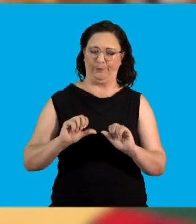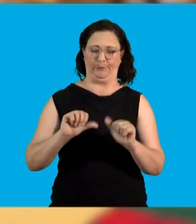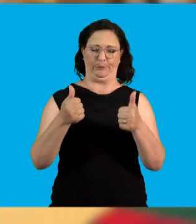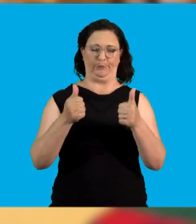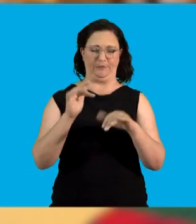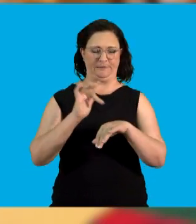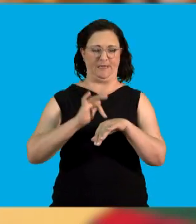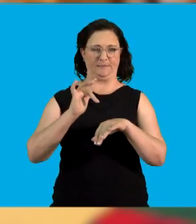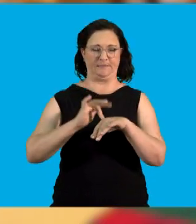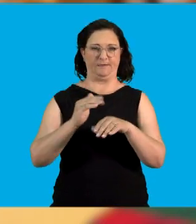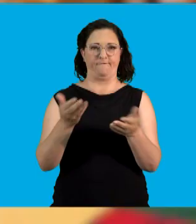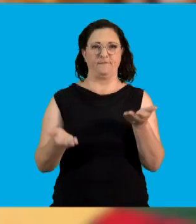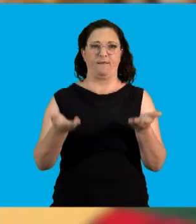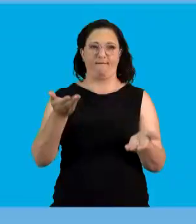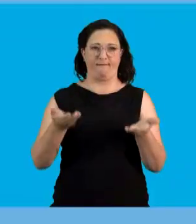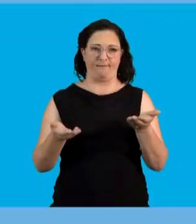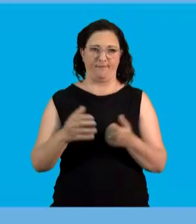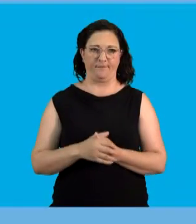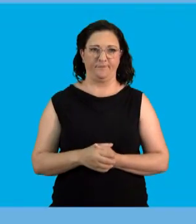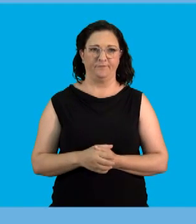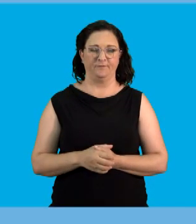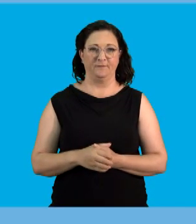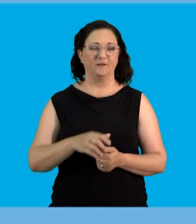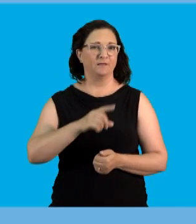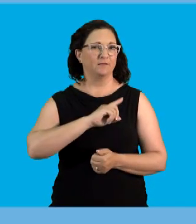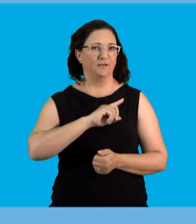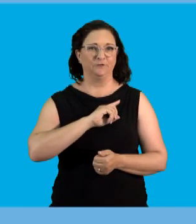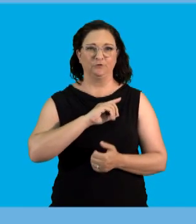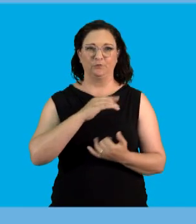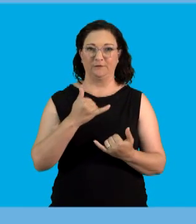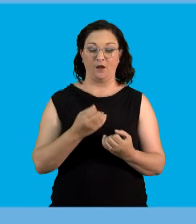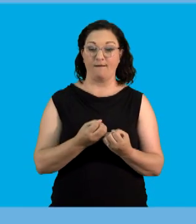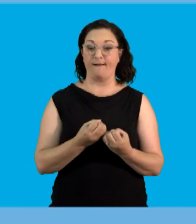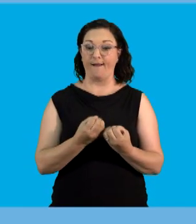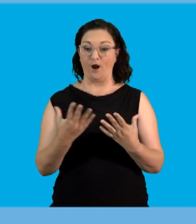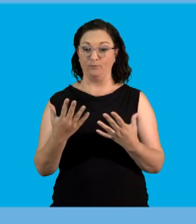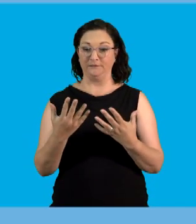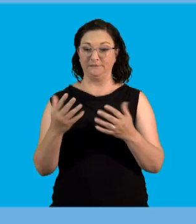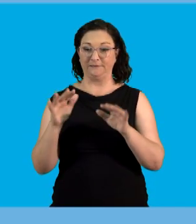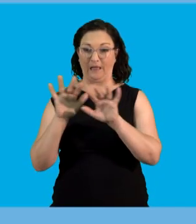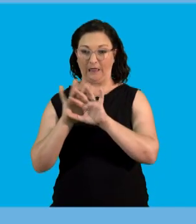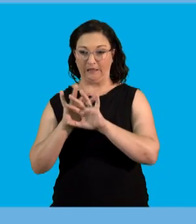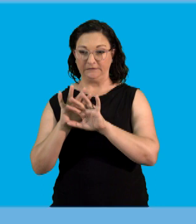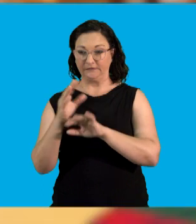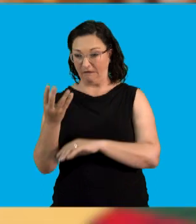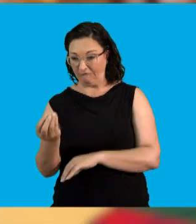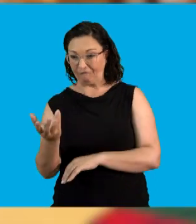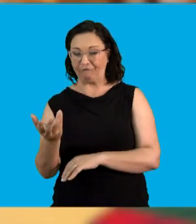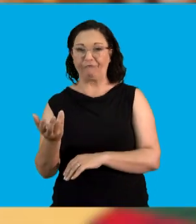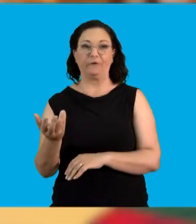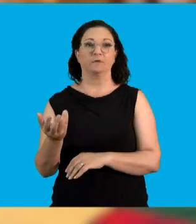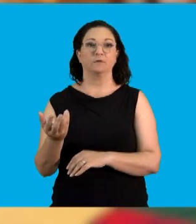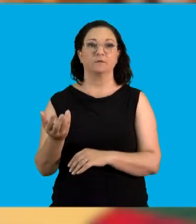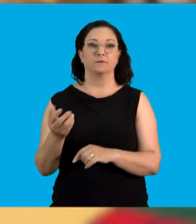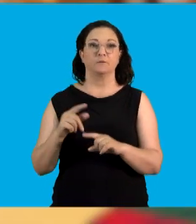scale. So now, which is why the scientists have devised a different way of measuring how much gas we have. So because we know